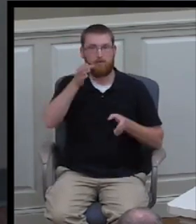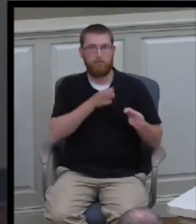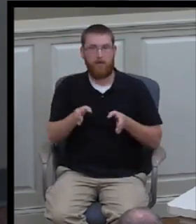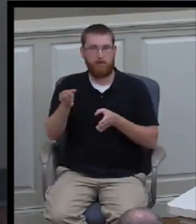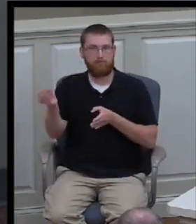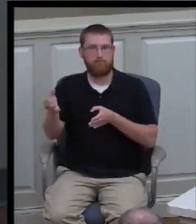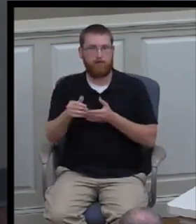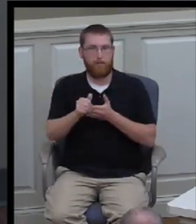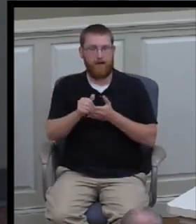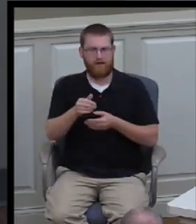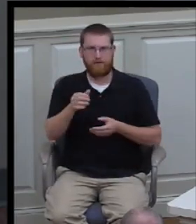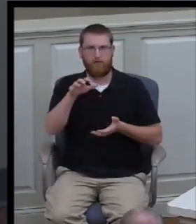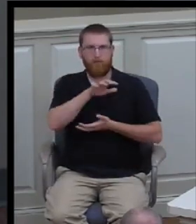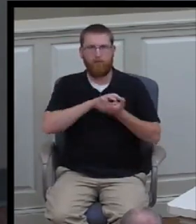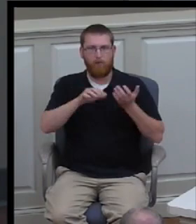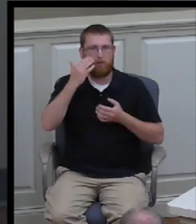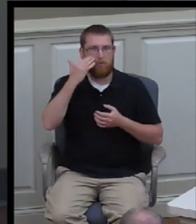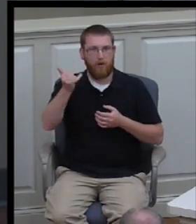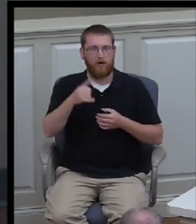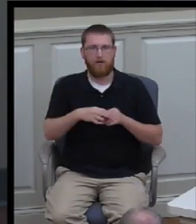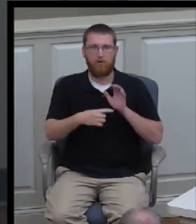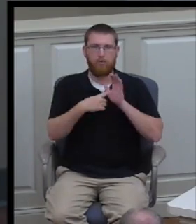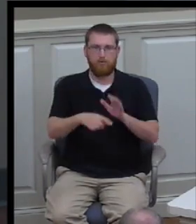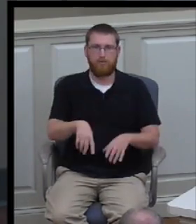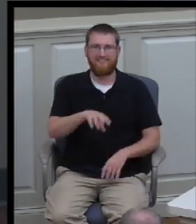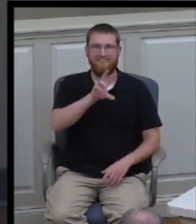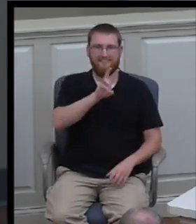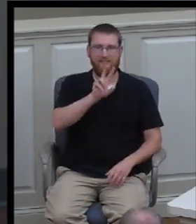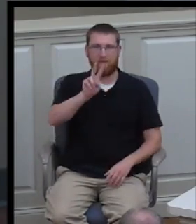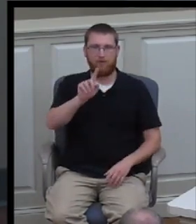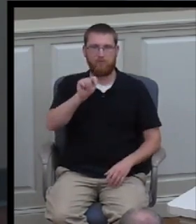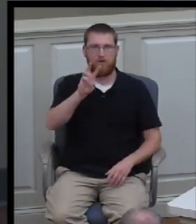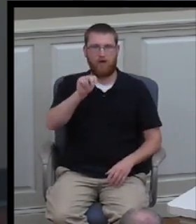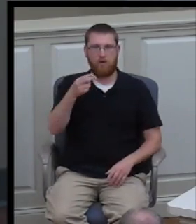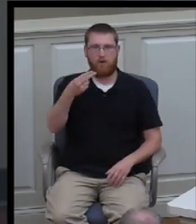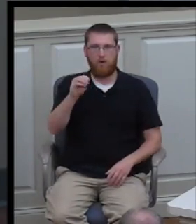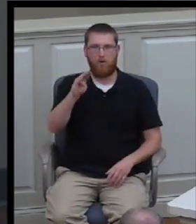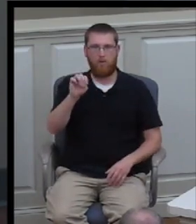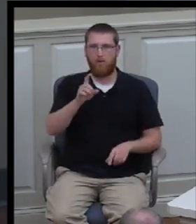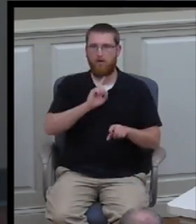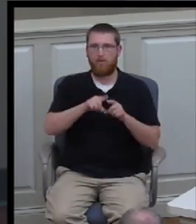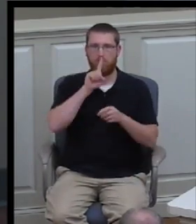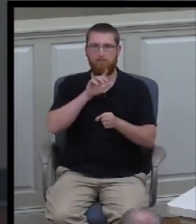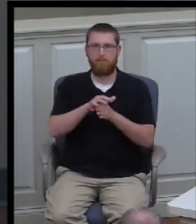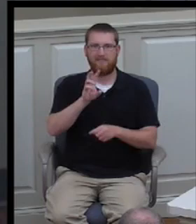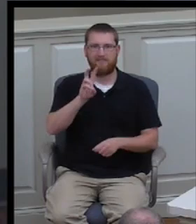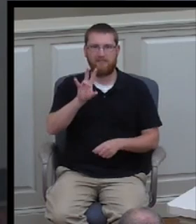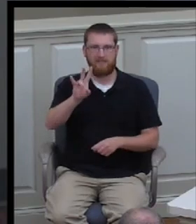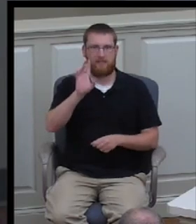packet is a little confusing because it actually shows 62 townhomes, but they committed to 67 to give themselves some